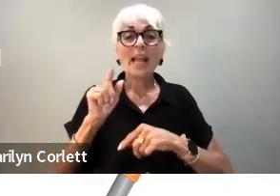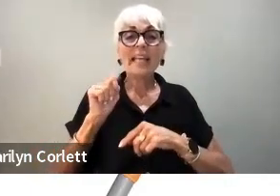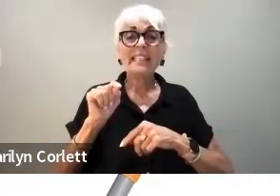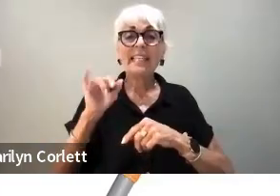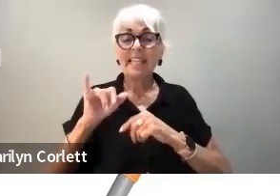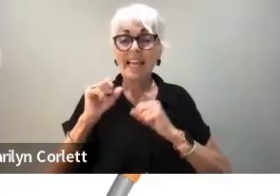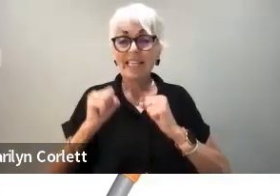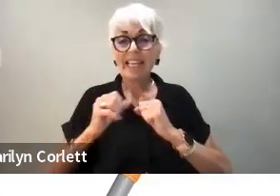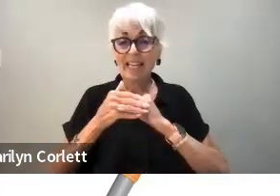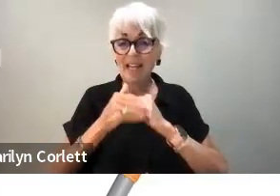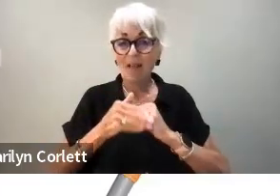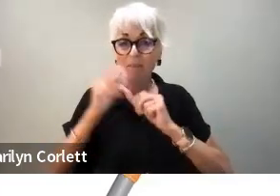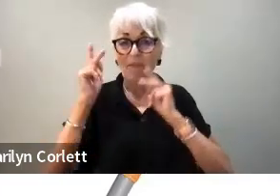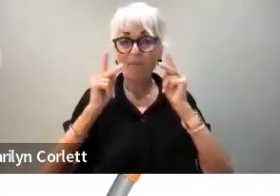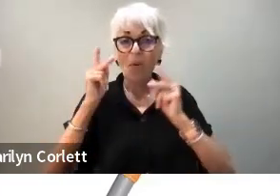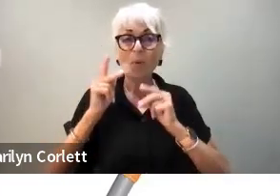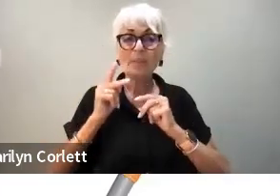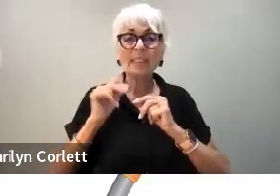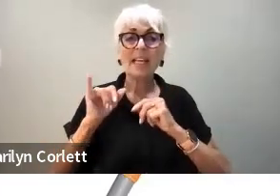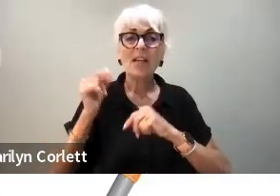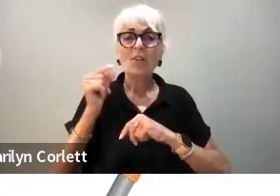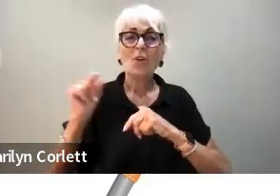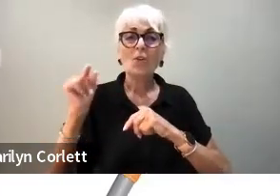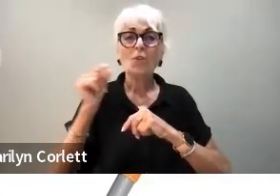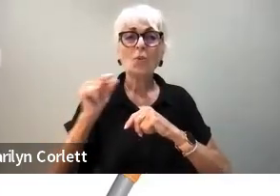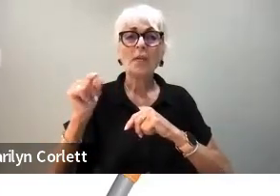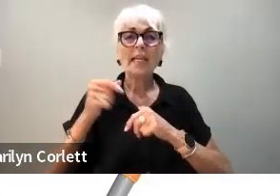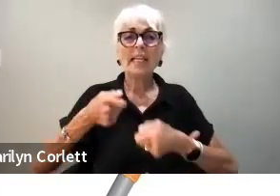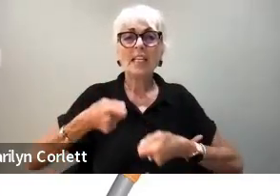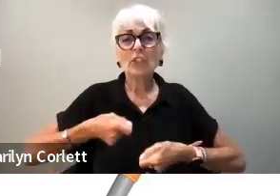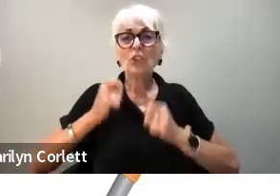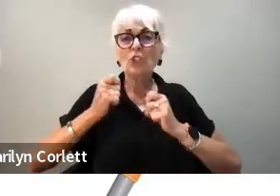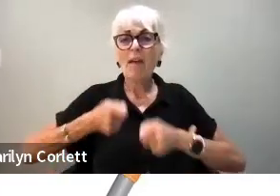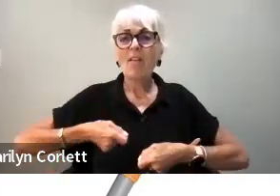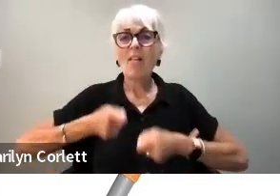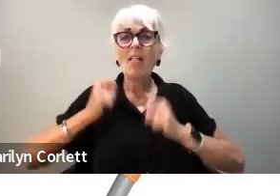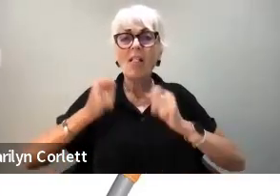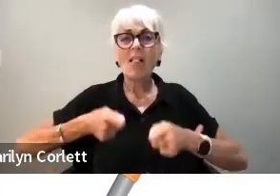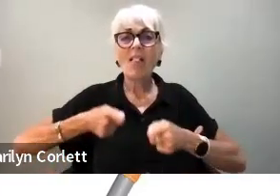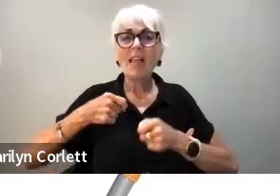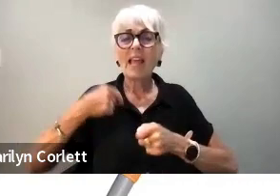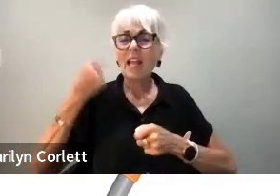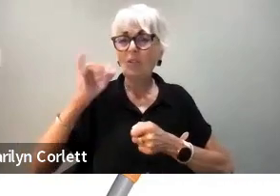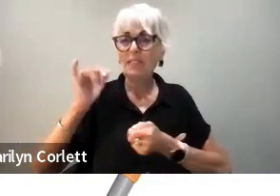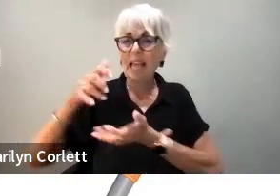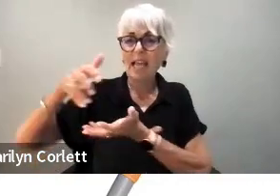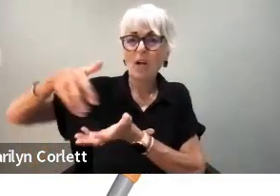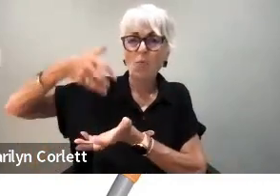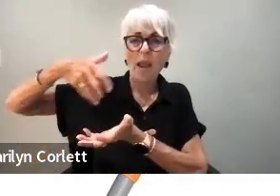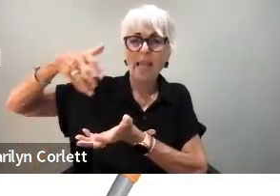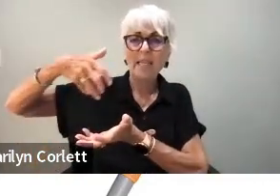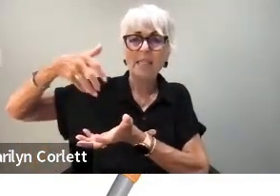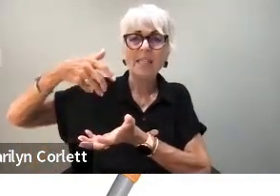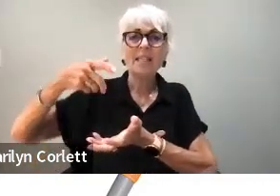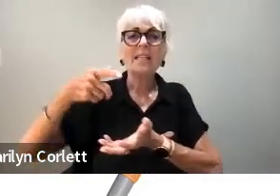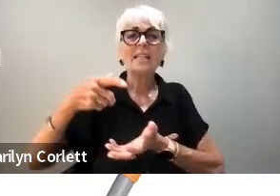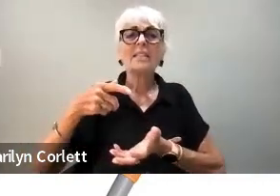help folks is this green shovel rake looking item on the